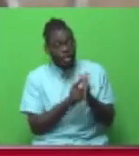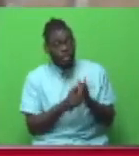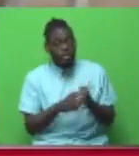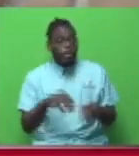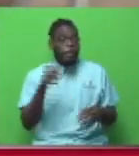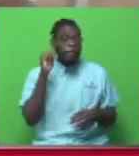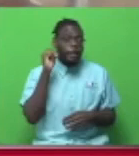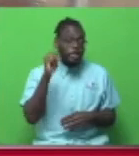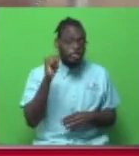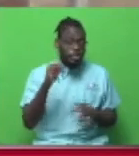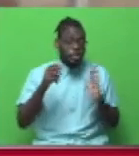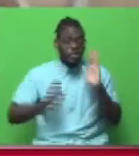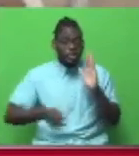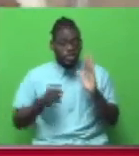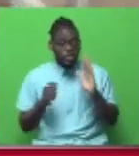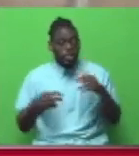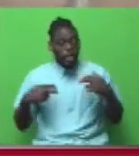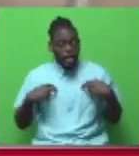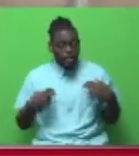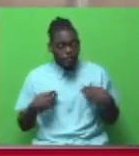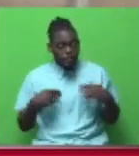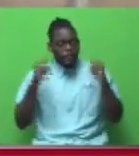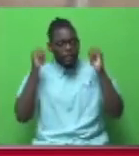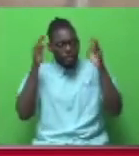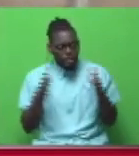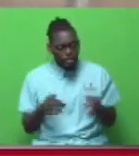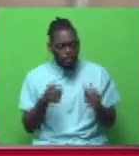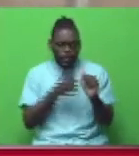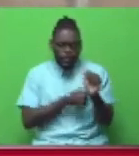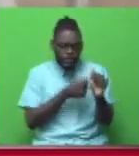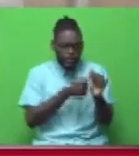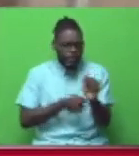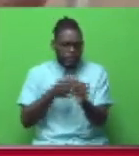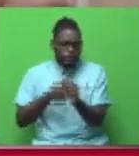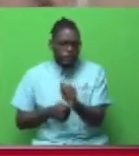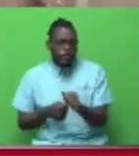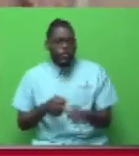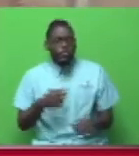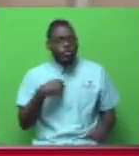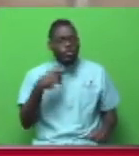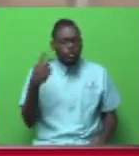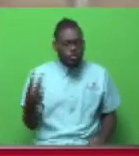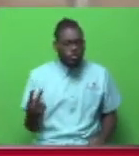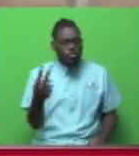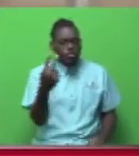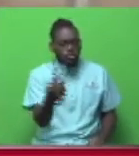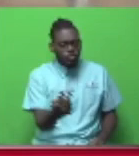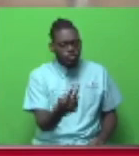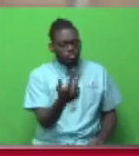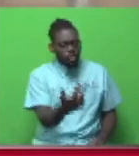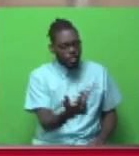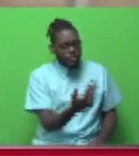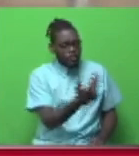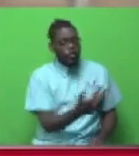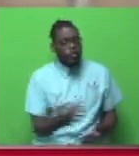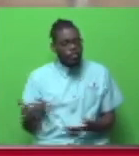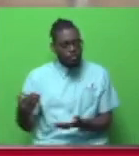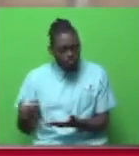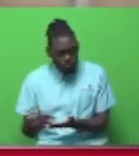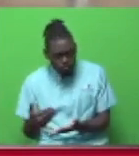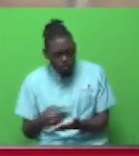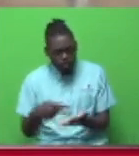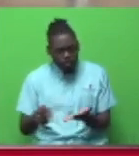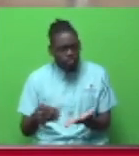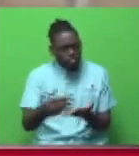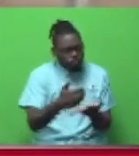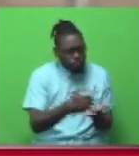in every ministry, a minister collecting a cabinet salary in every single ministry. What we did as an effective